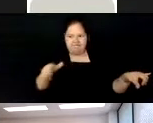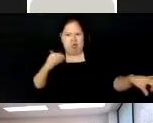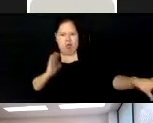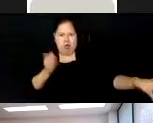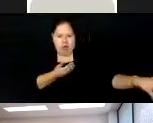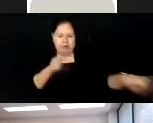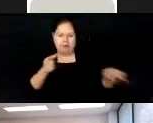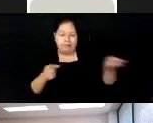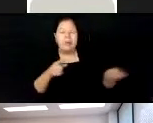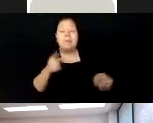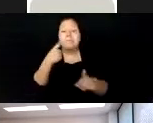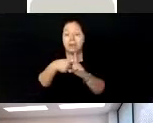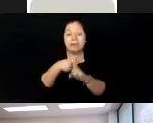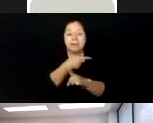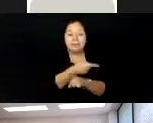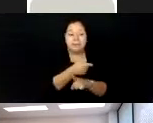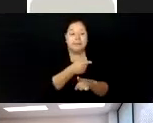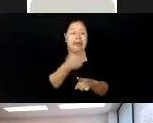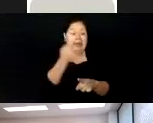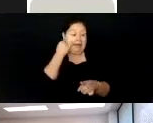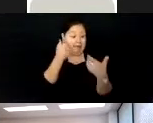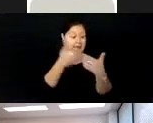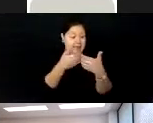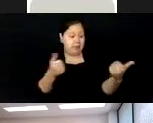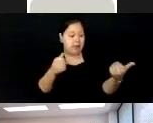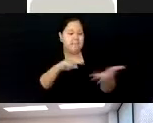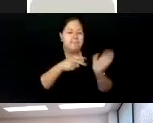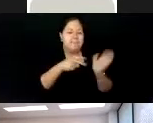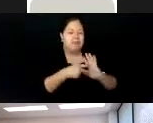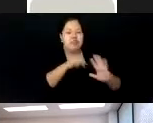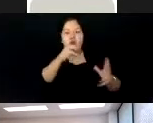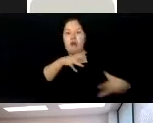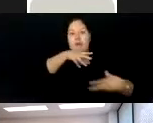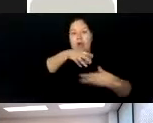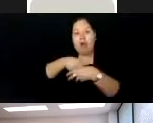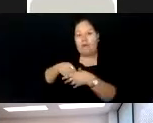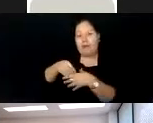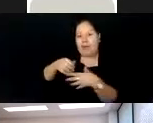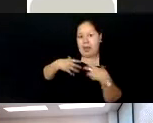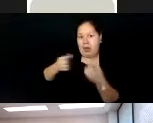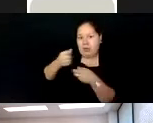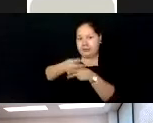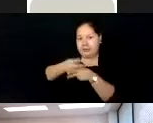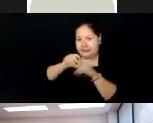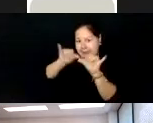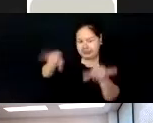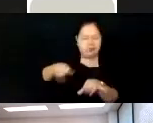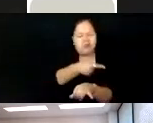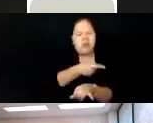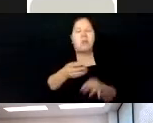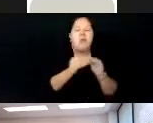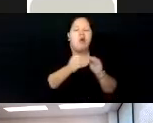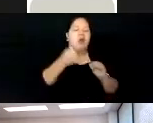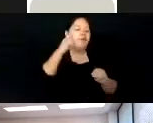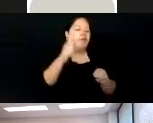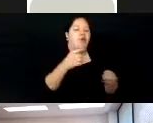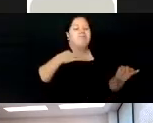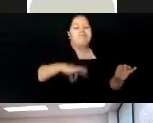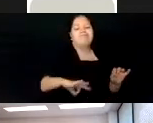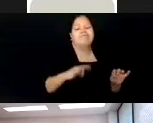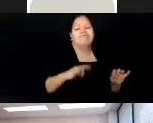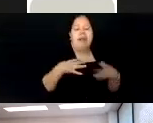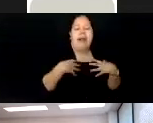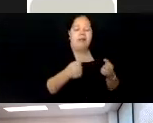be treated then as objects of the health system for the purposes of research and experimentation, and not